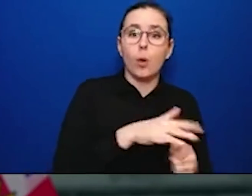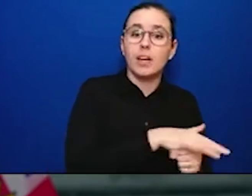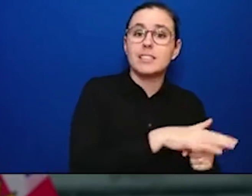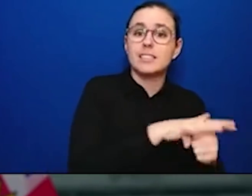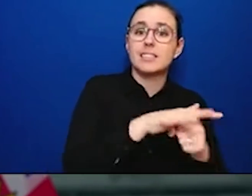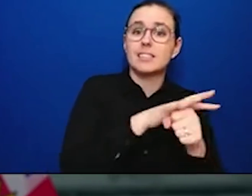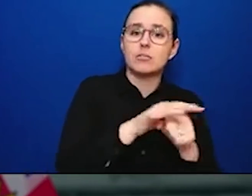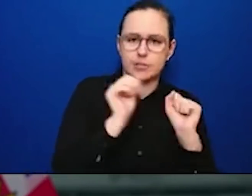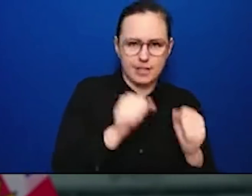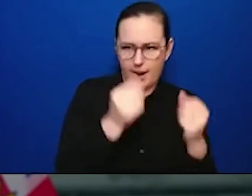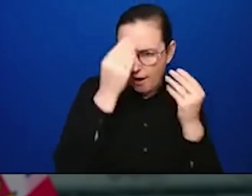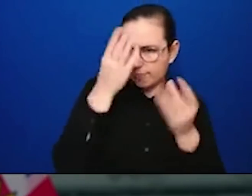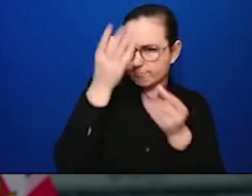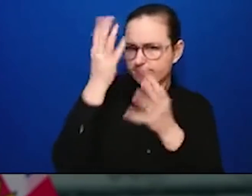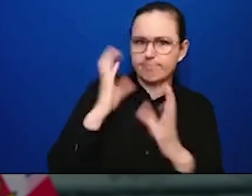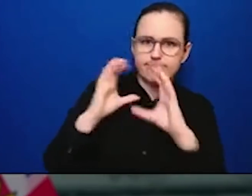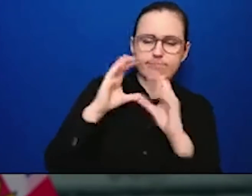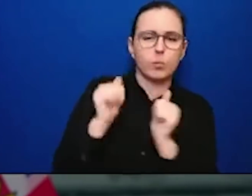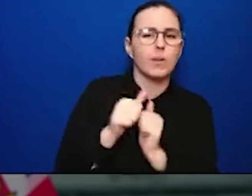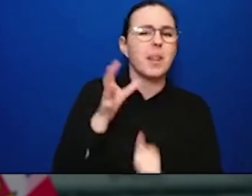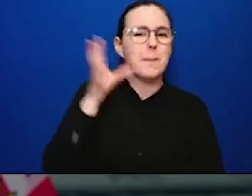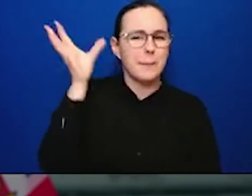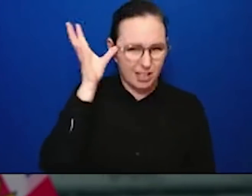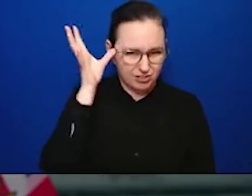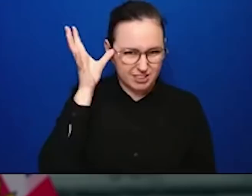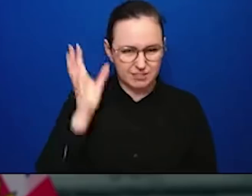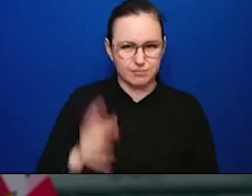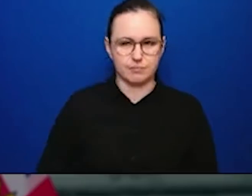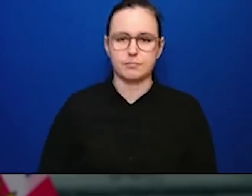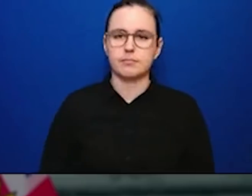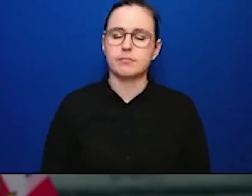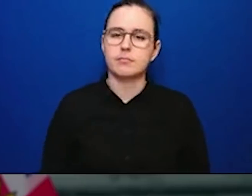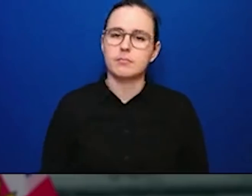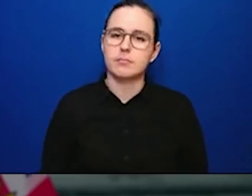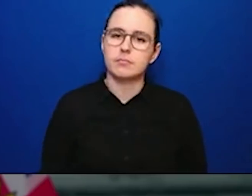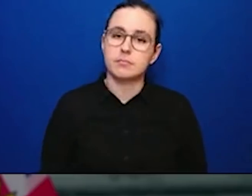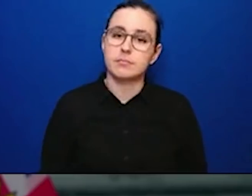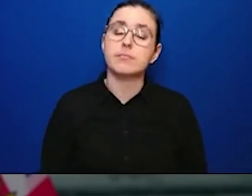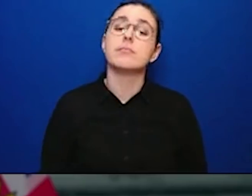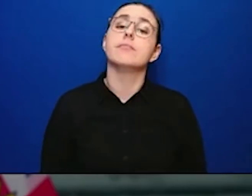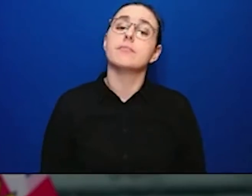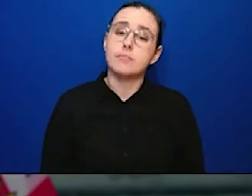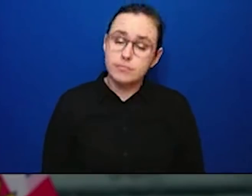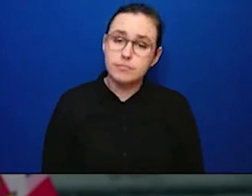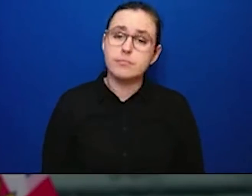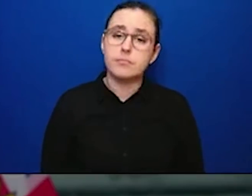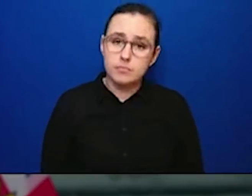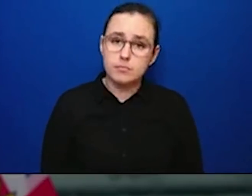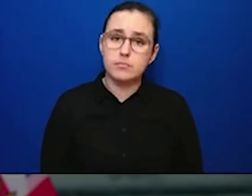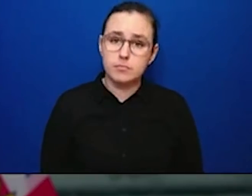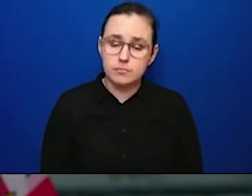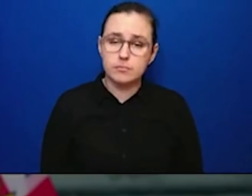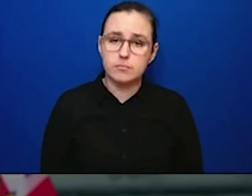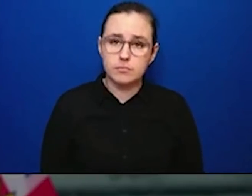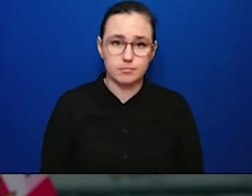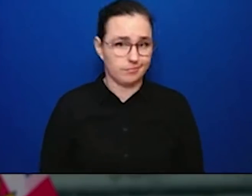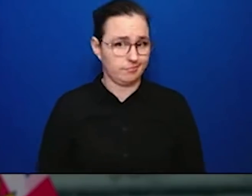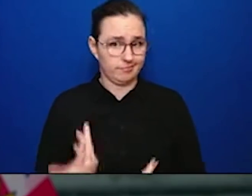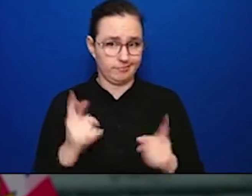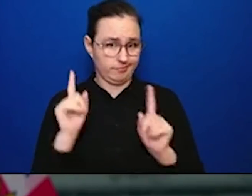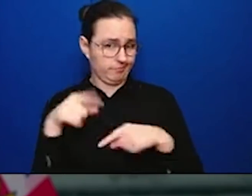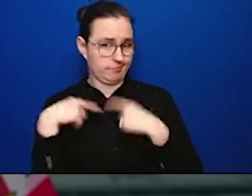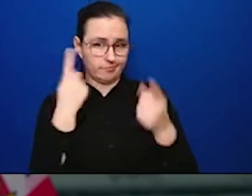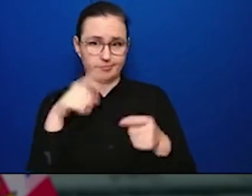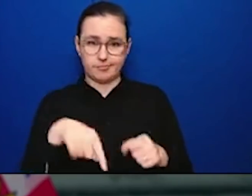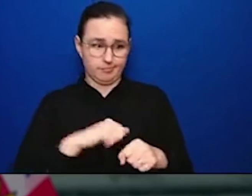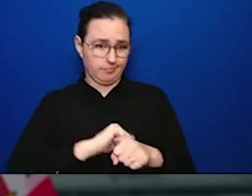that it is not possible for us to report cases and exposure events in the same way, given the transmission